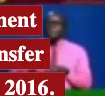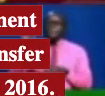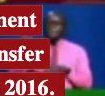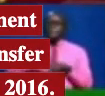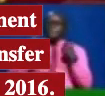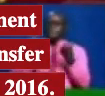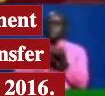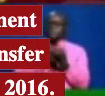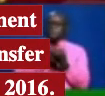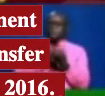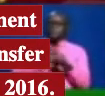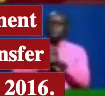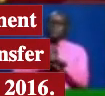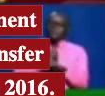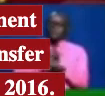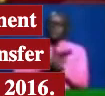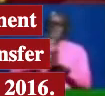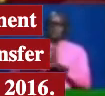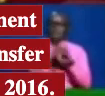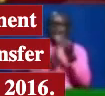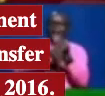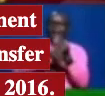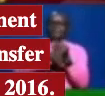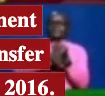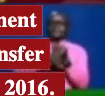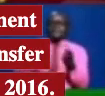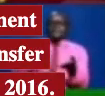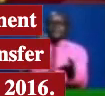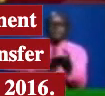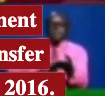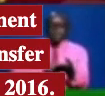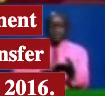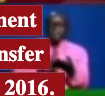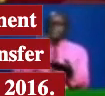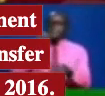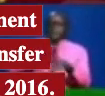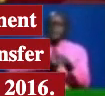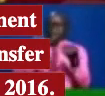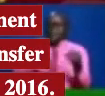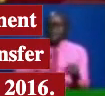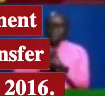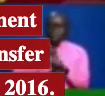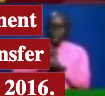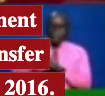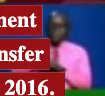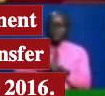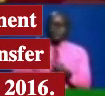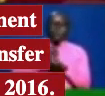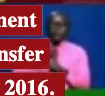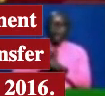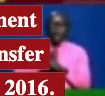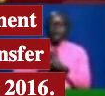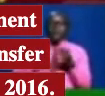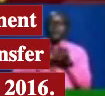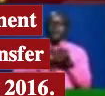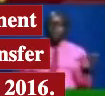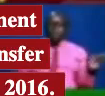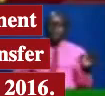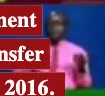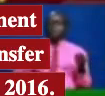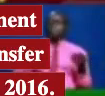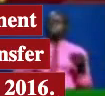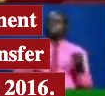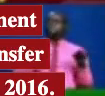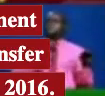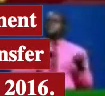has not updated the register. It is high time we do this exercise in an open and transparent manner